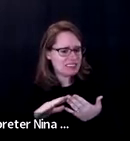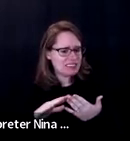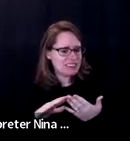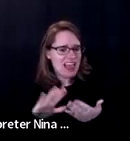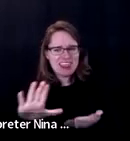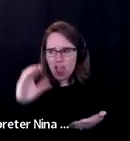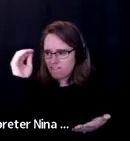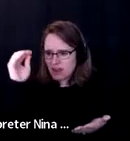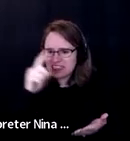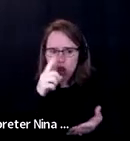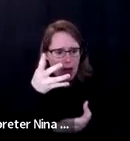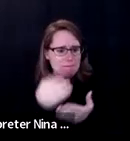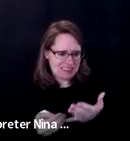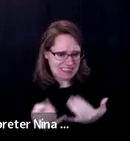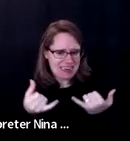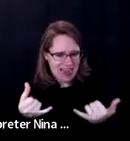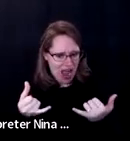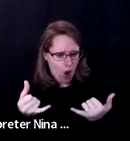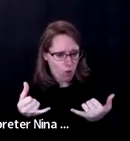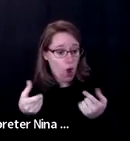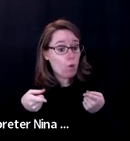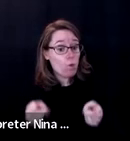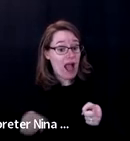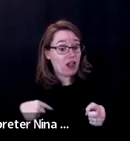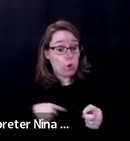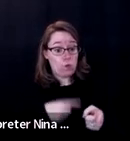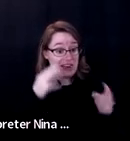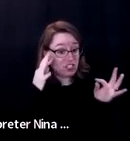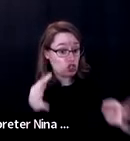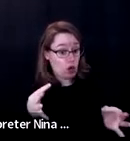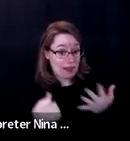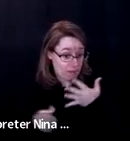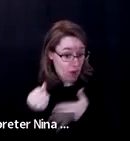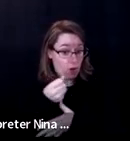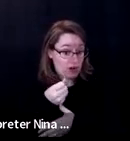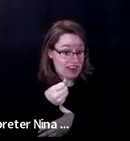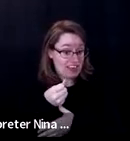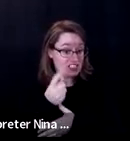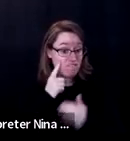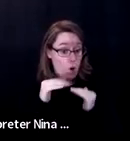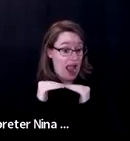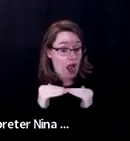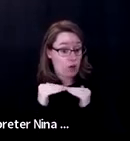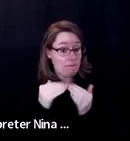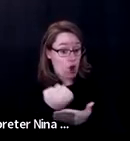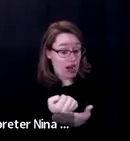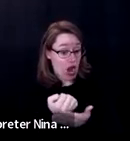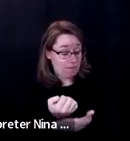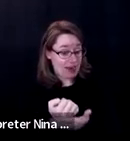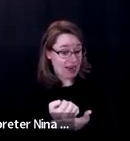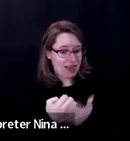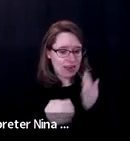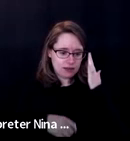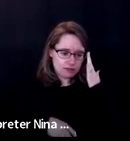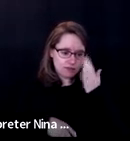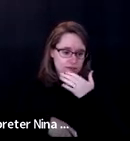at this particular table. And as we are determining what should be prioritized in terms of an equitable economy, as part, I really like